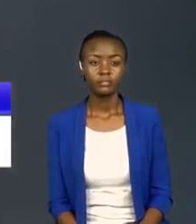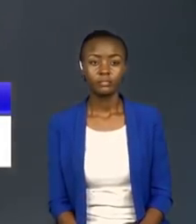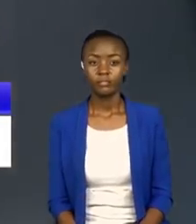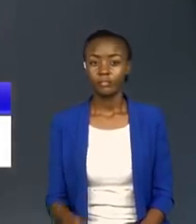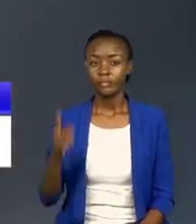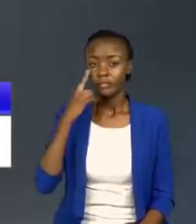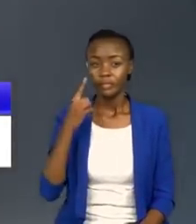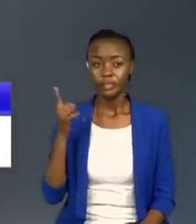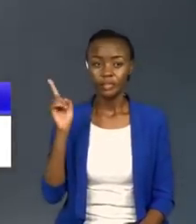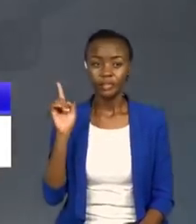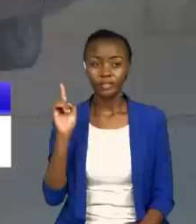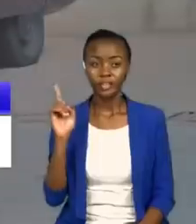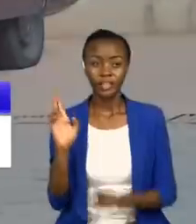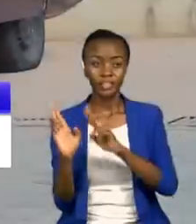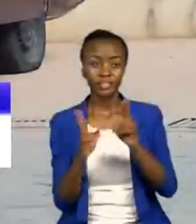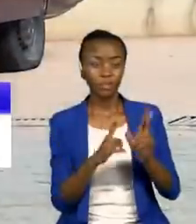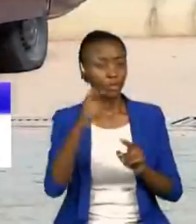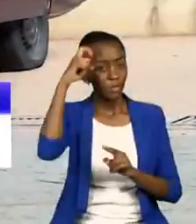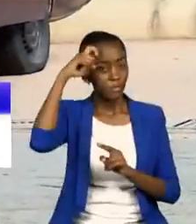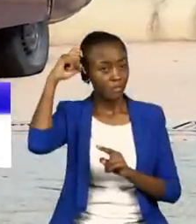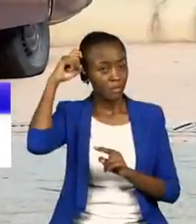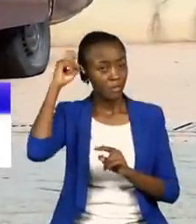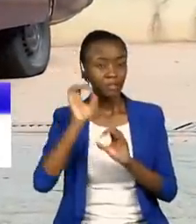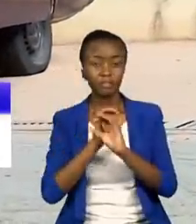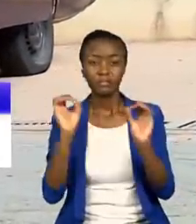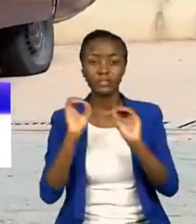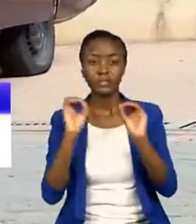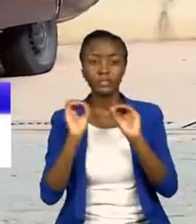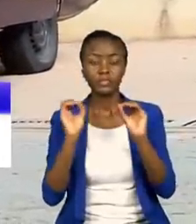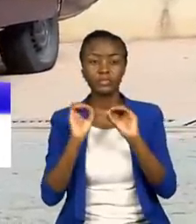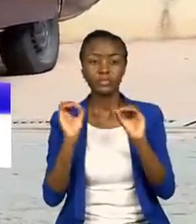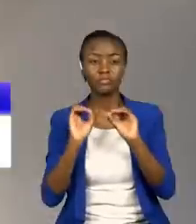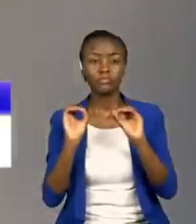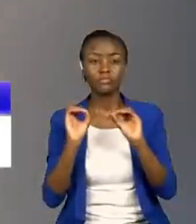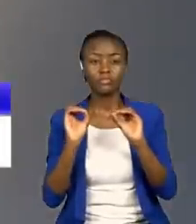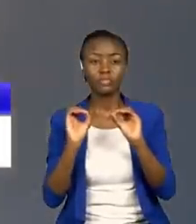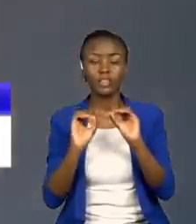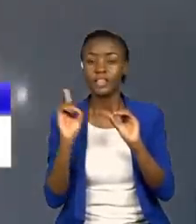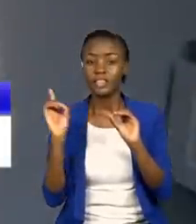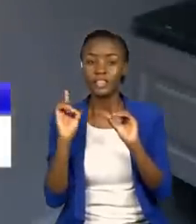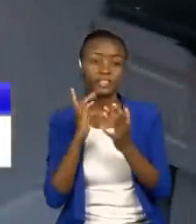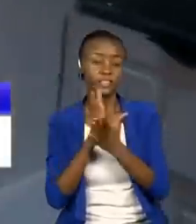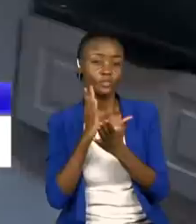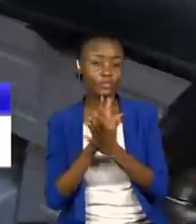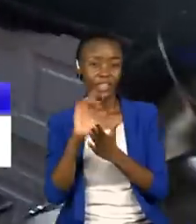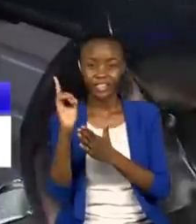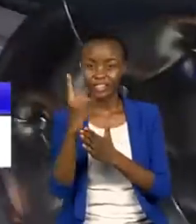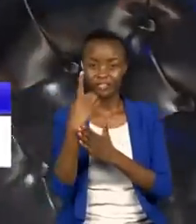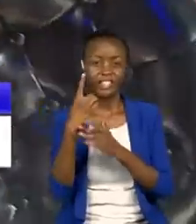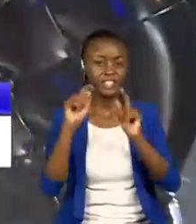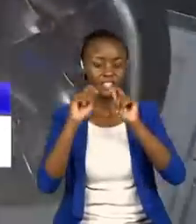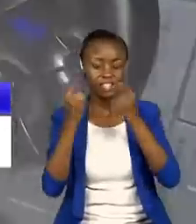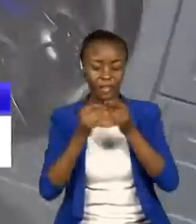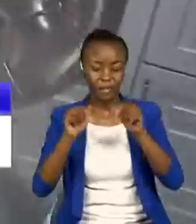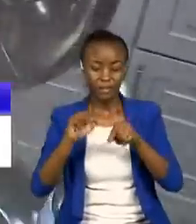This is not your normal barber, not your normal barbershop, and definitely the first of a kind.